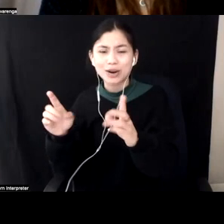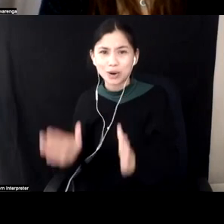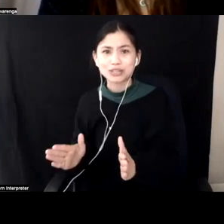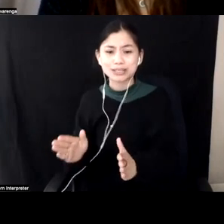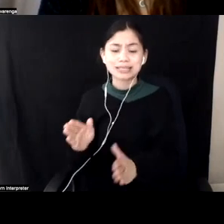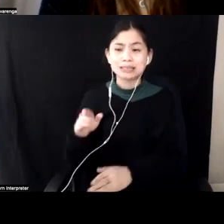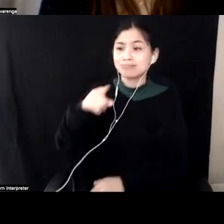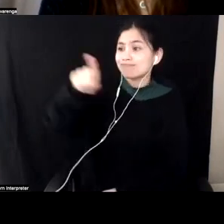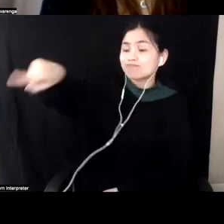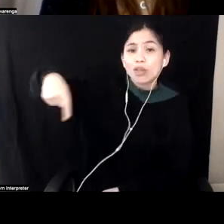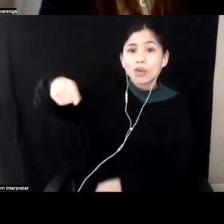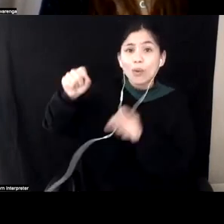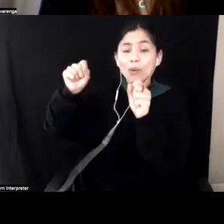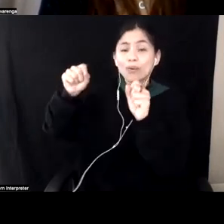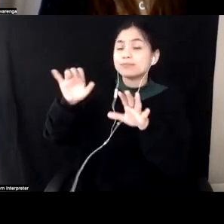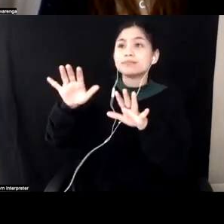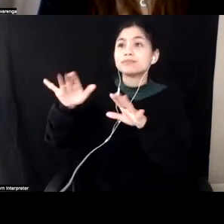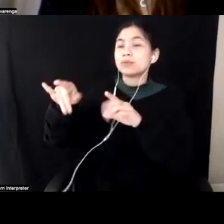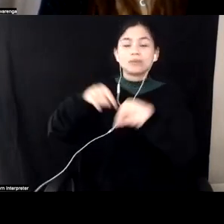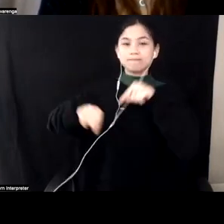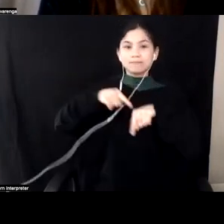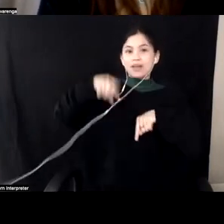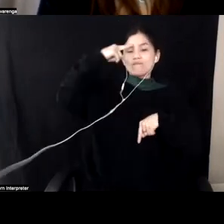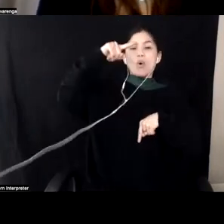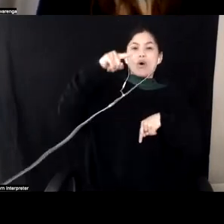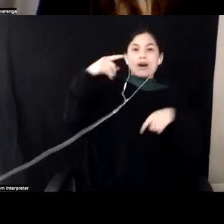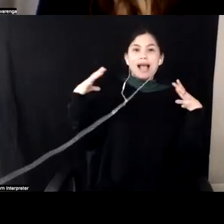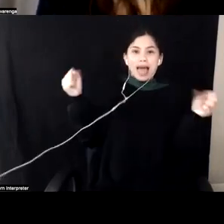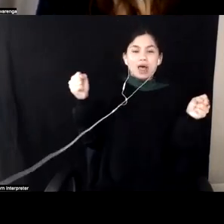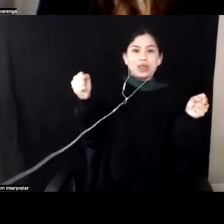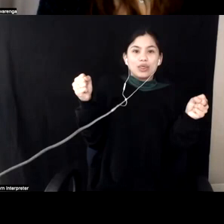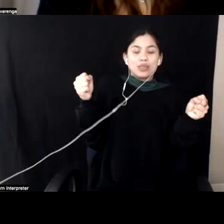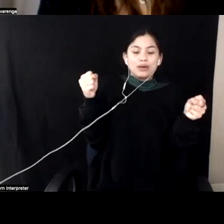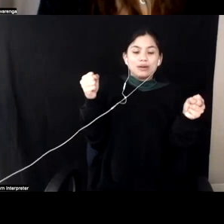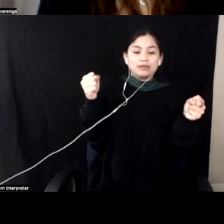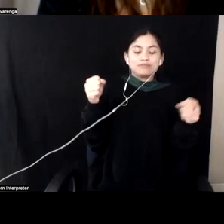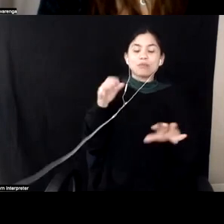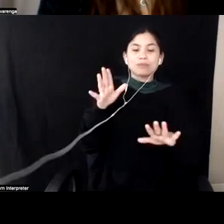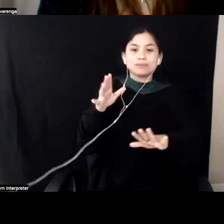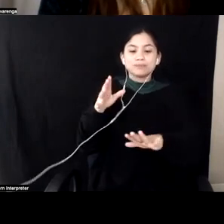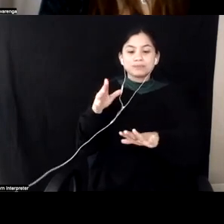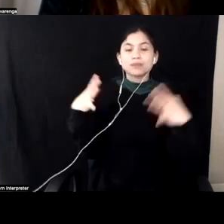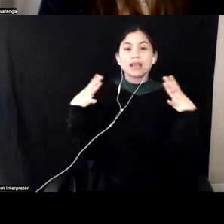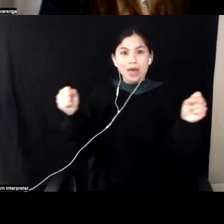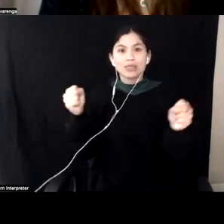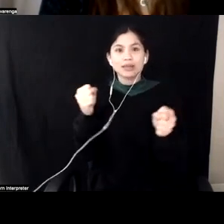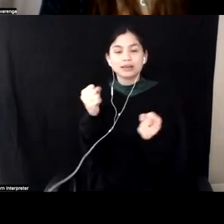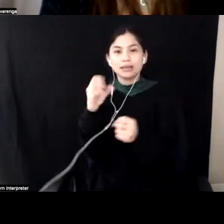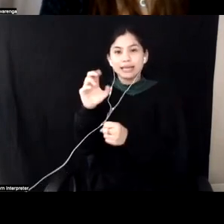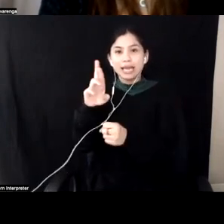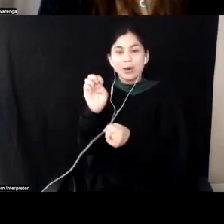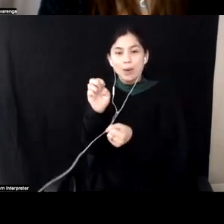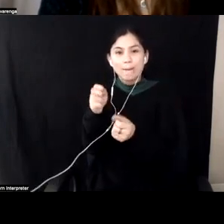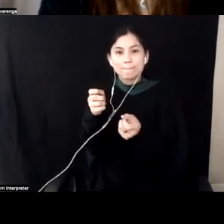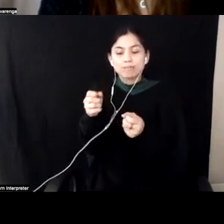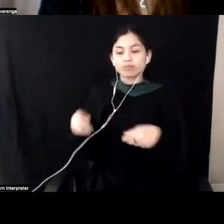You're able to, with healthcare providers, you're able to do that as well. If there's